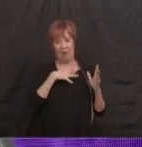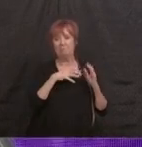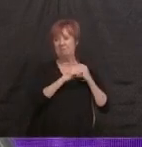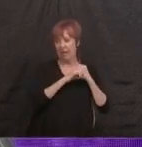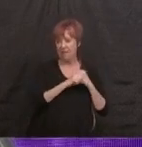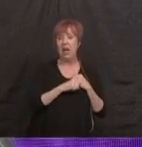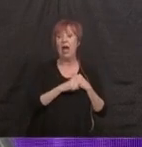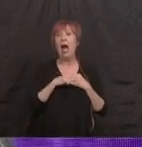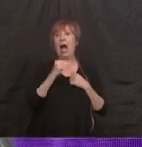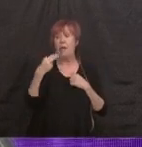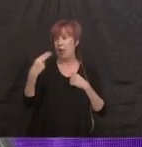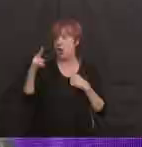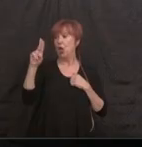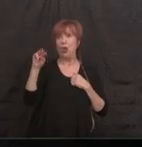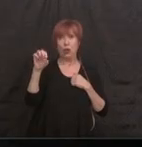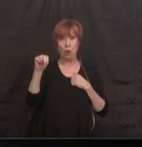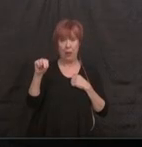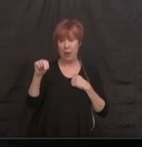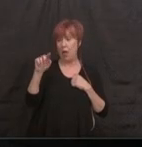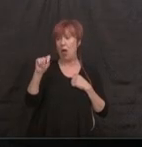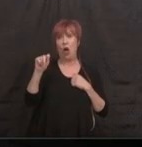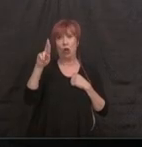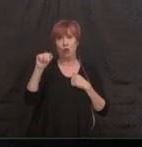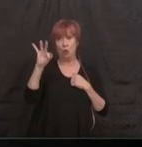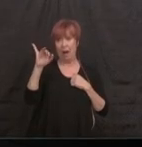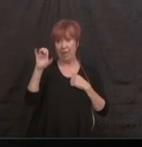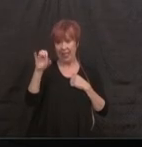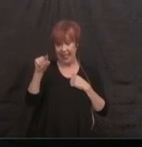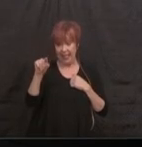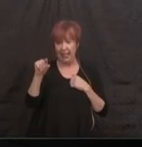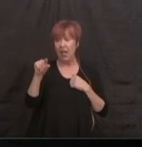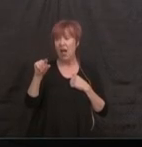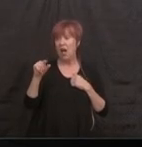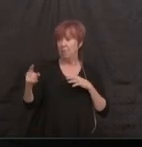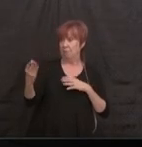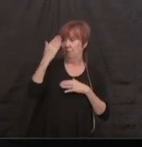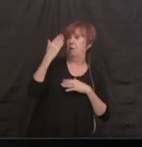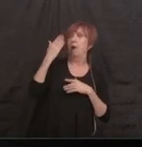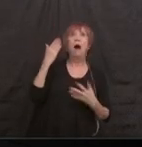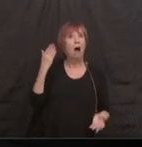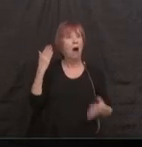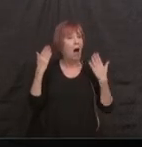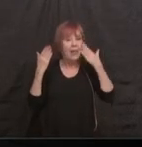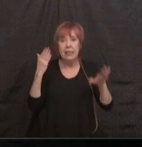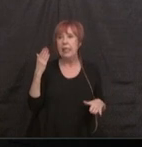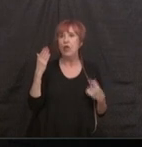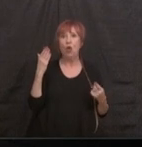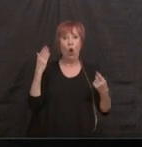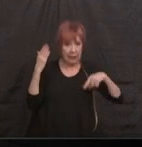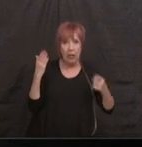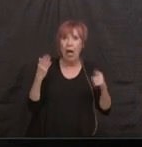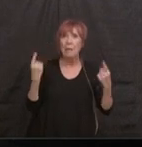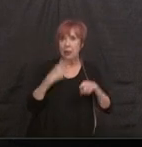I was not aware that slavery was still alive and well in our world, and when in fact there are more people enslaved today than at any other point in